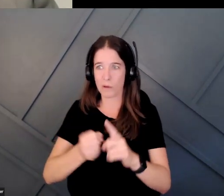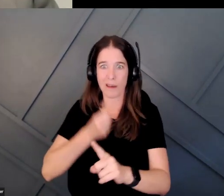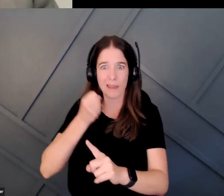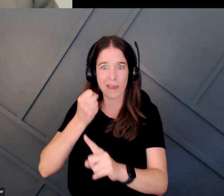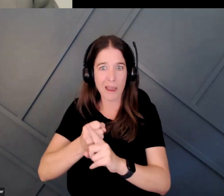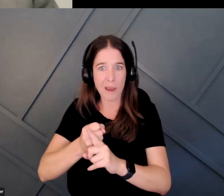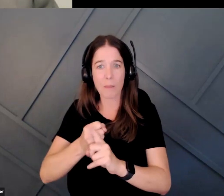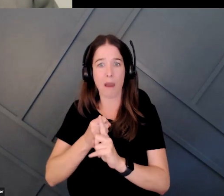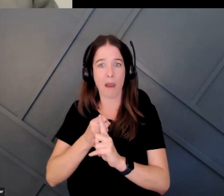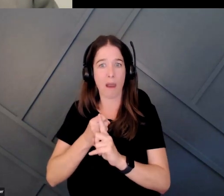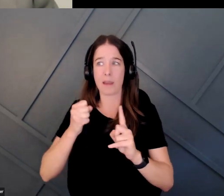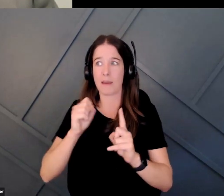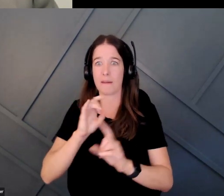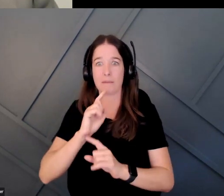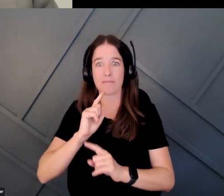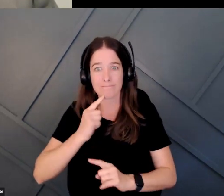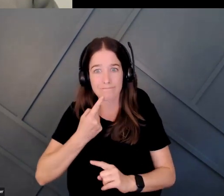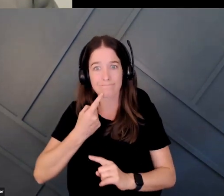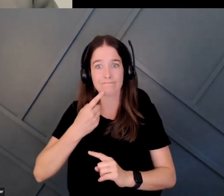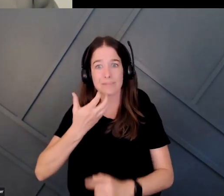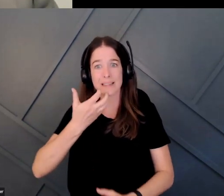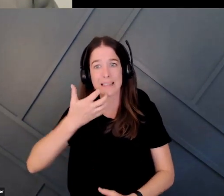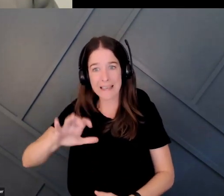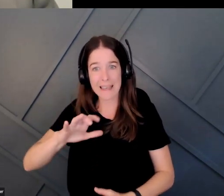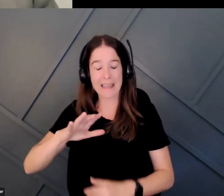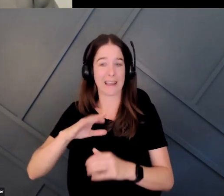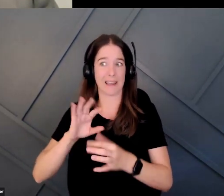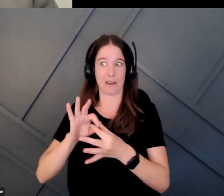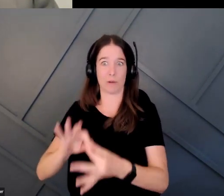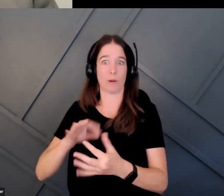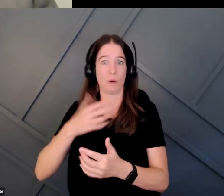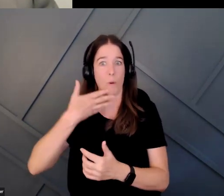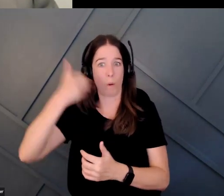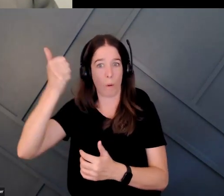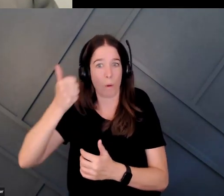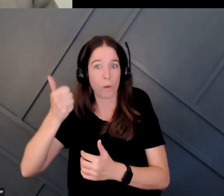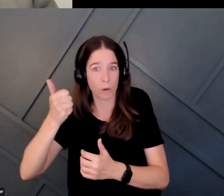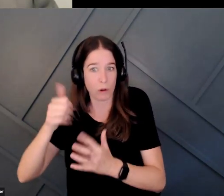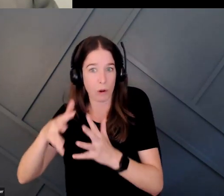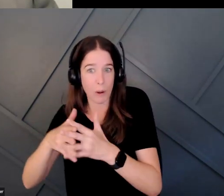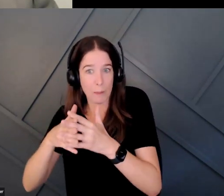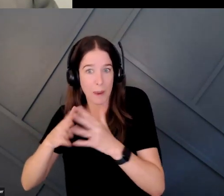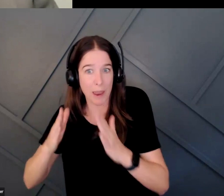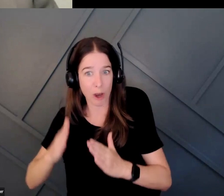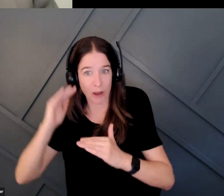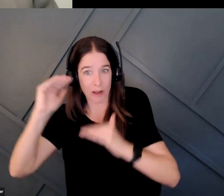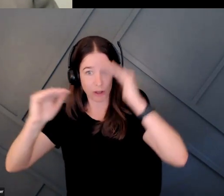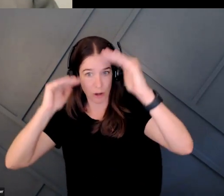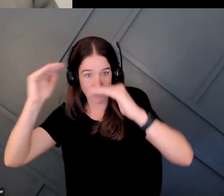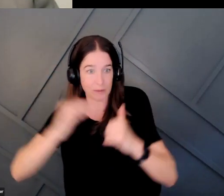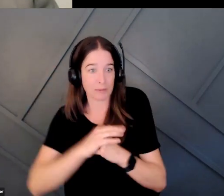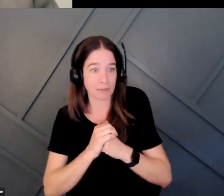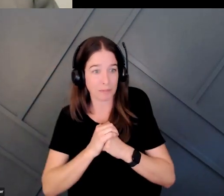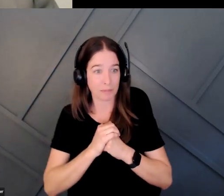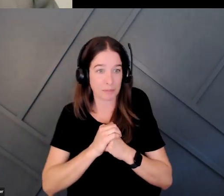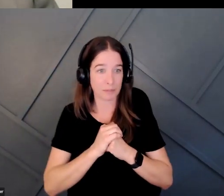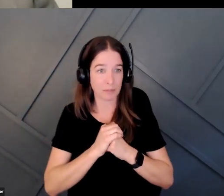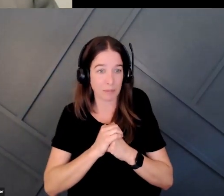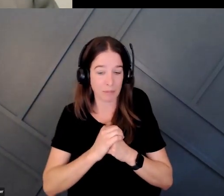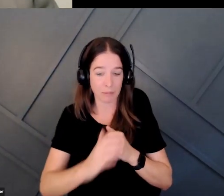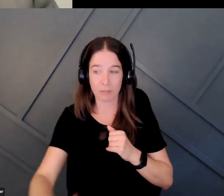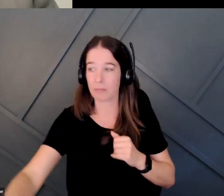with disabilities. Following the presentations, panelists will be asked a series of questions about their agency's